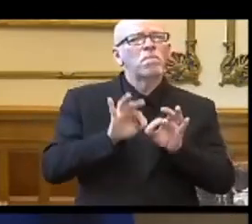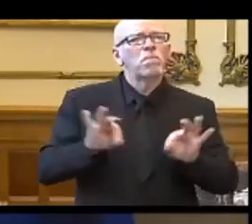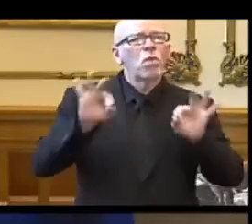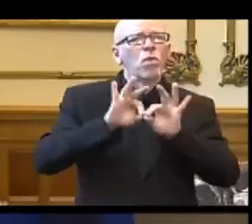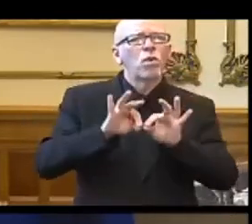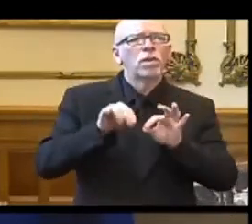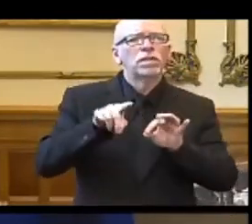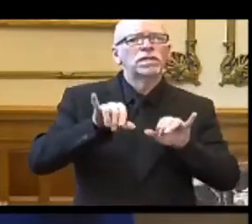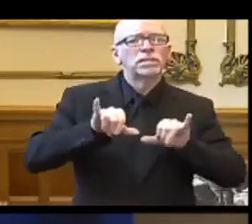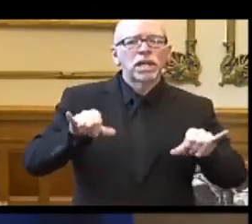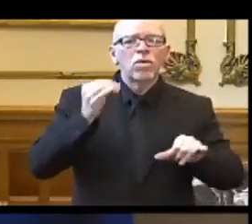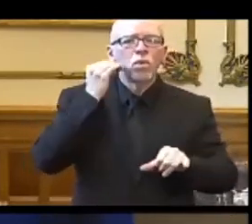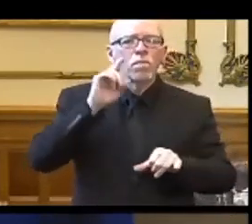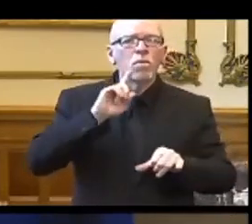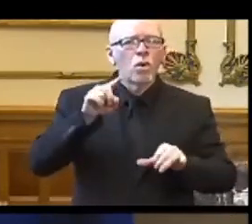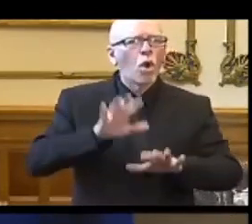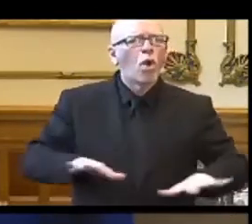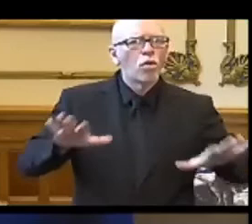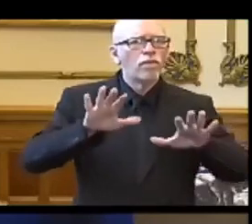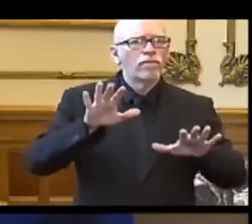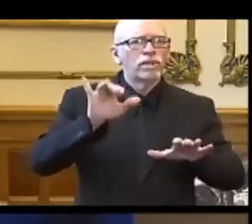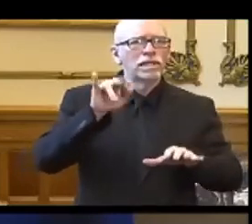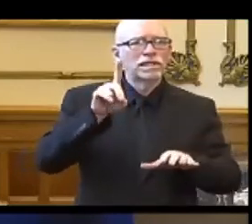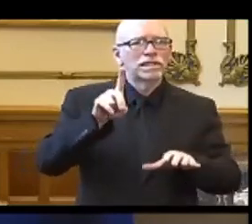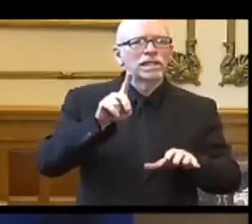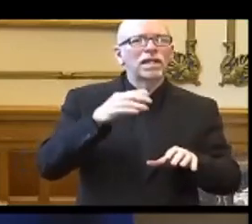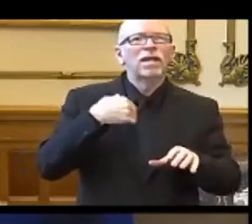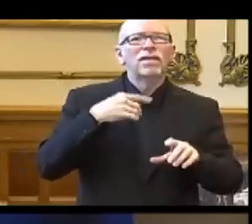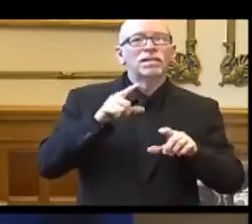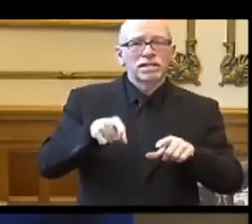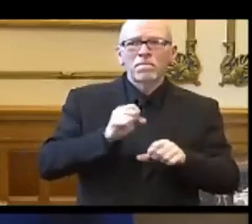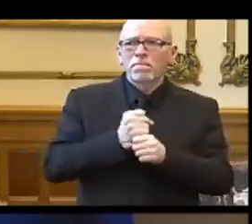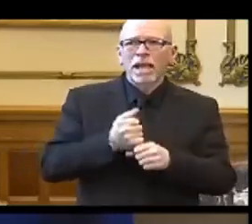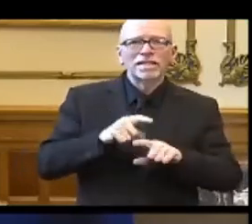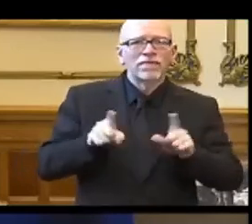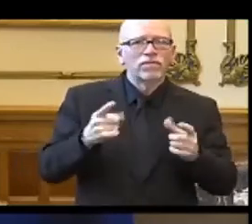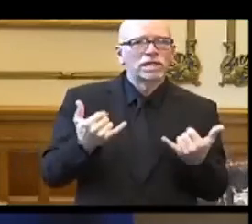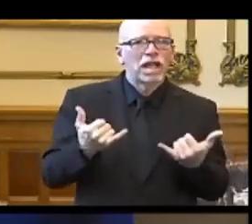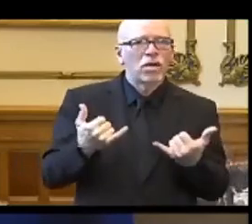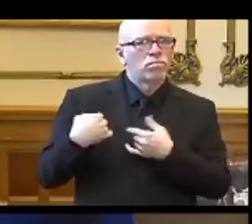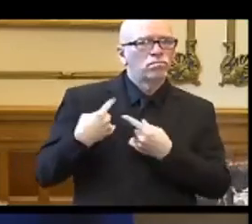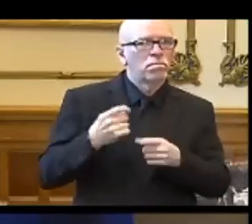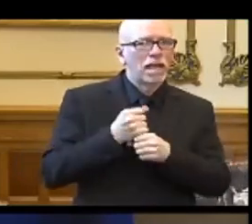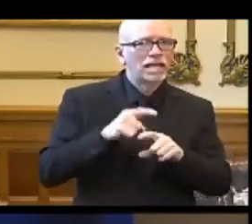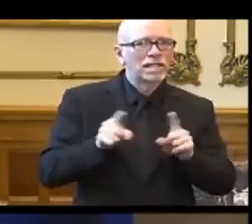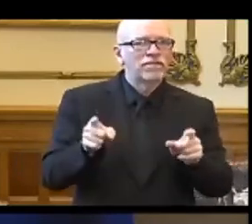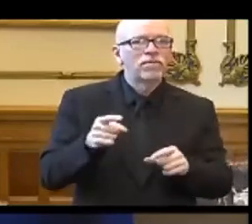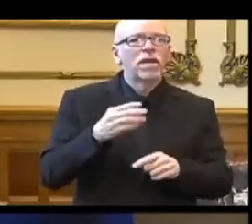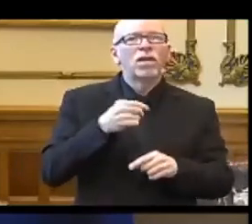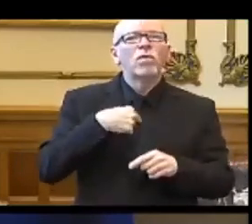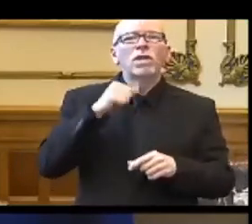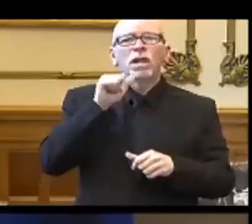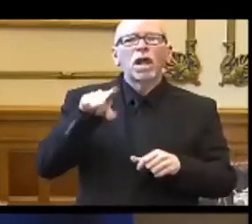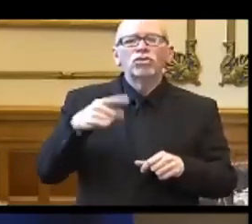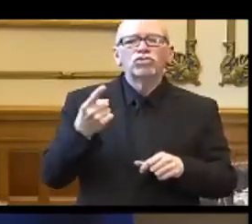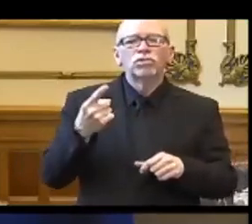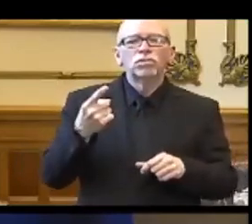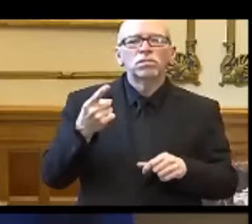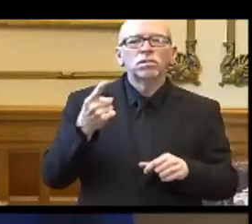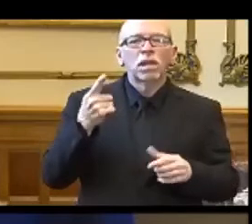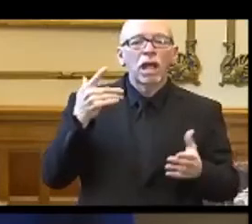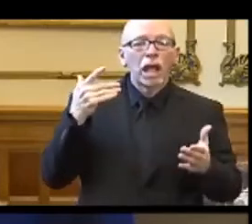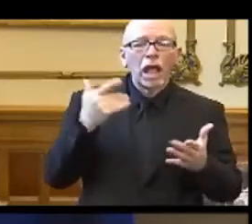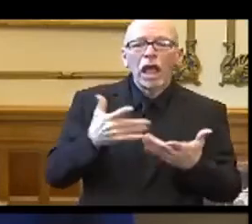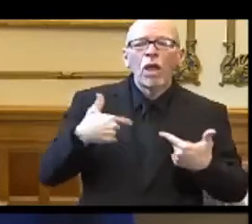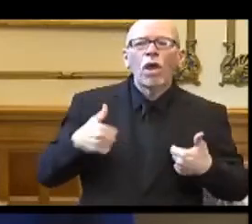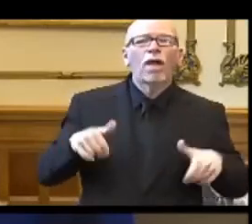these stay-at-home orders across the state of Indiana, the difference that they're making right now, and the need that we don't just pull up short. And